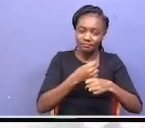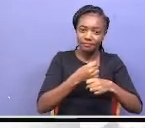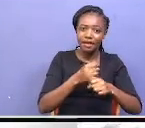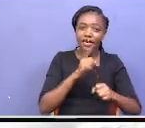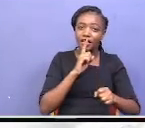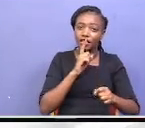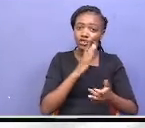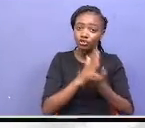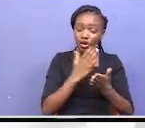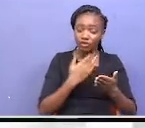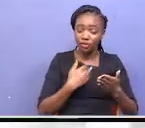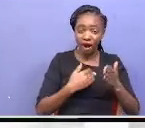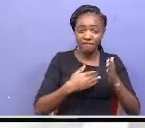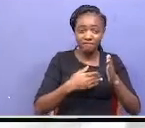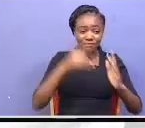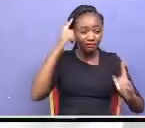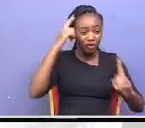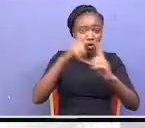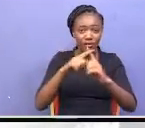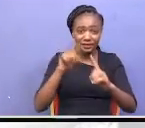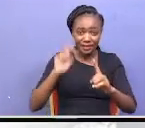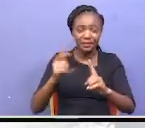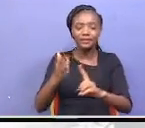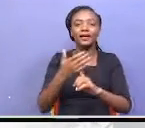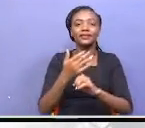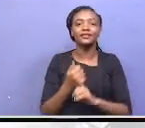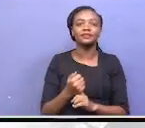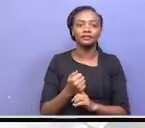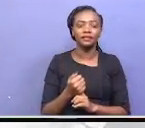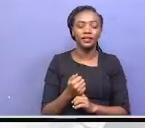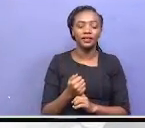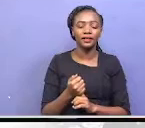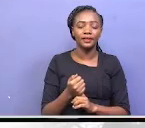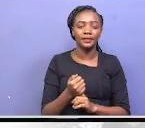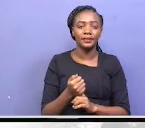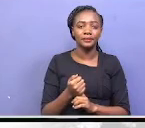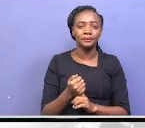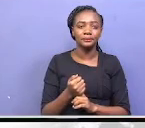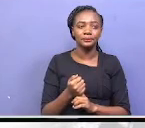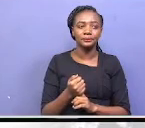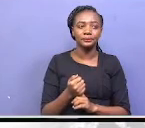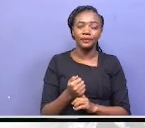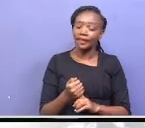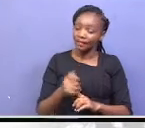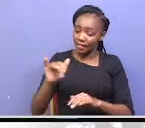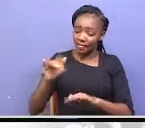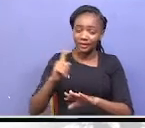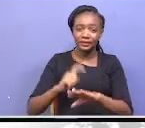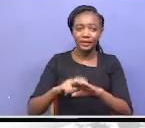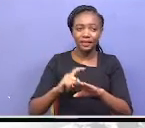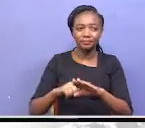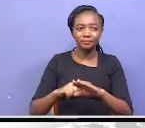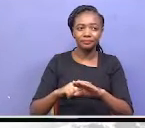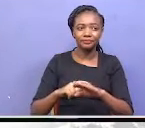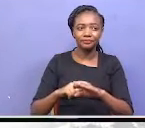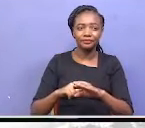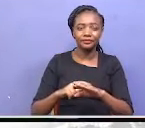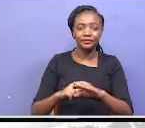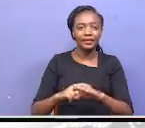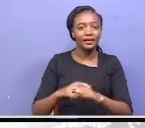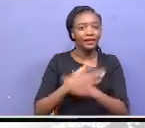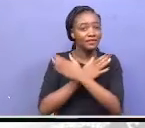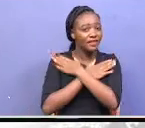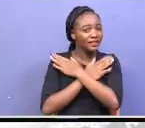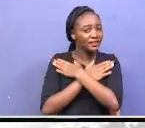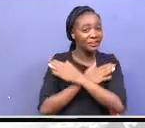so we started this matter, which has basically died off now, but during that time, like you said, the friendship did not